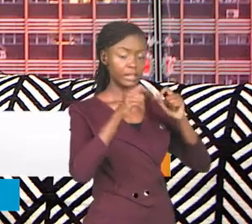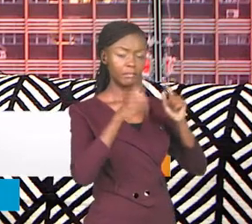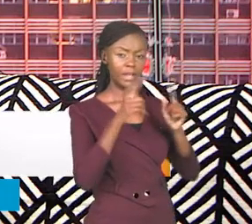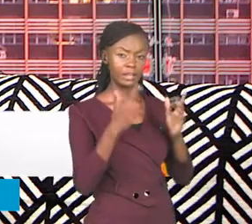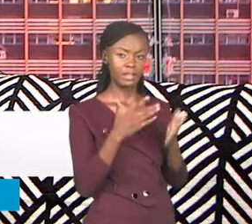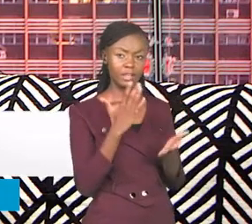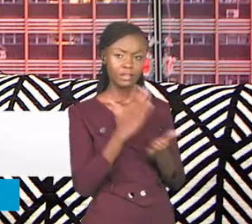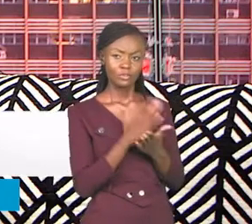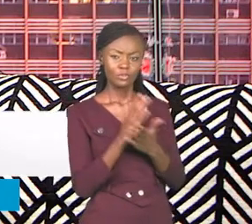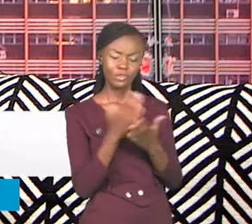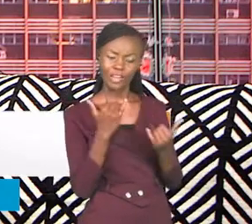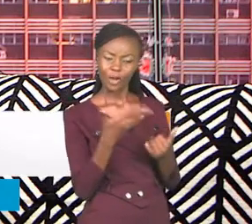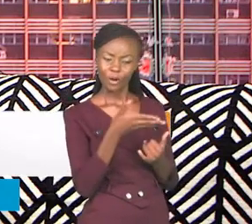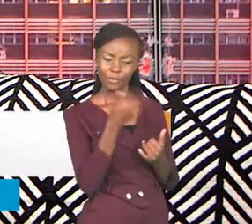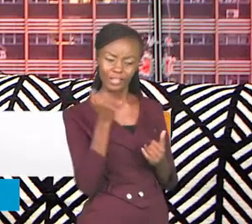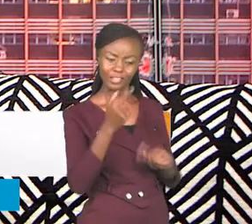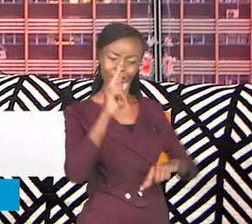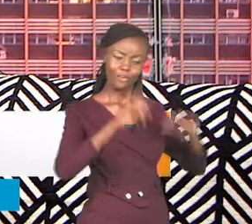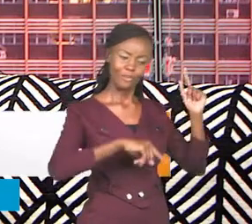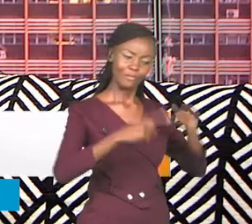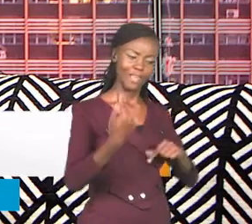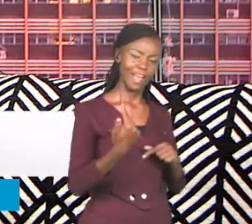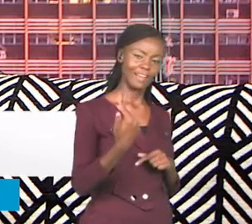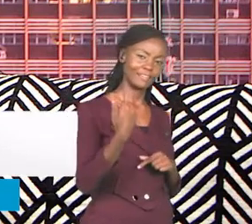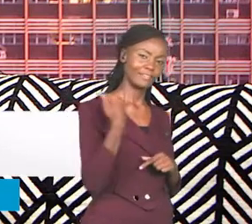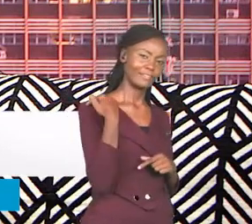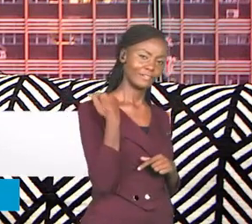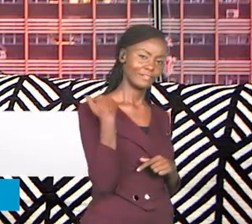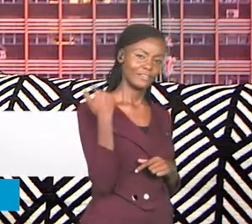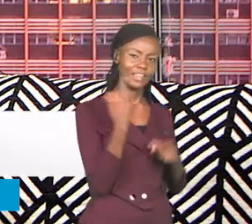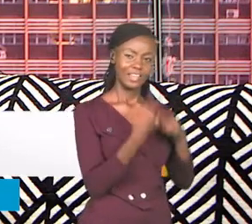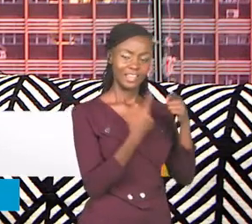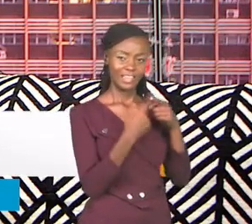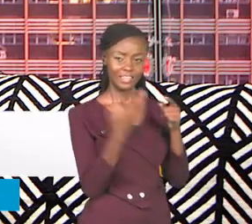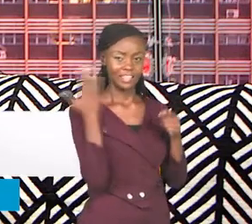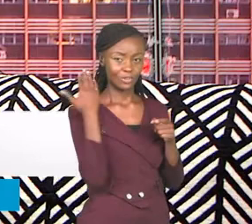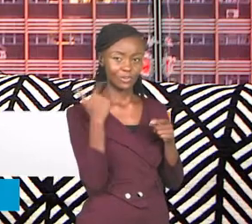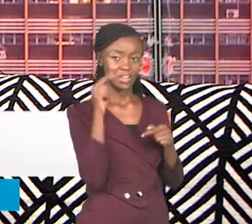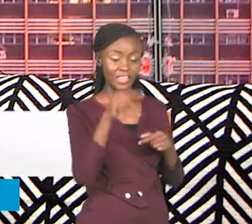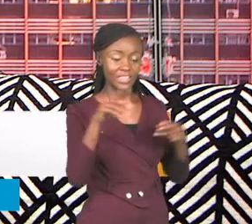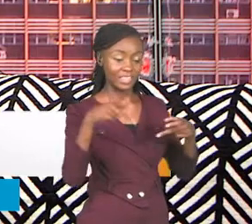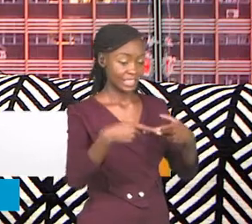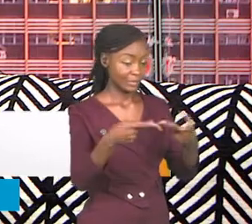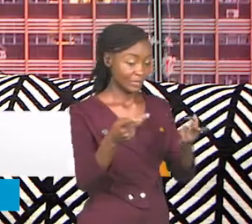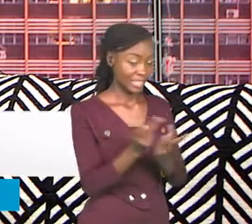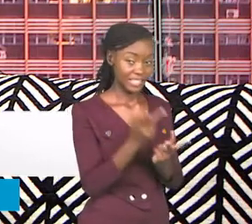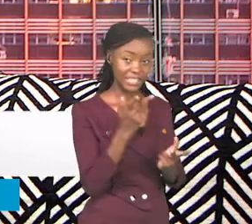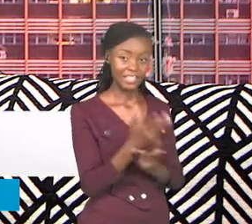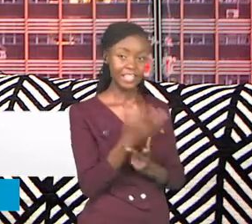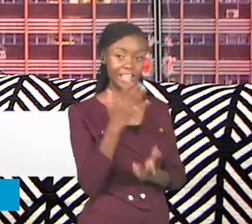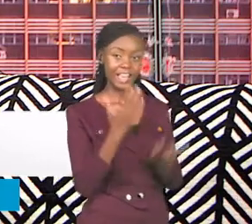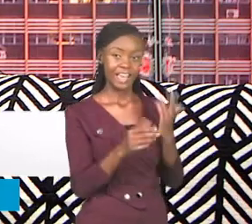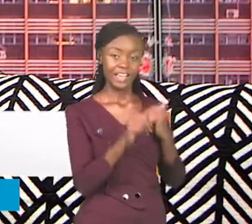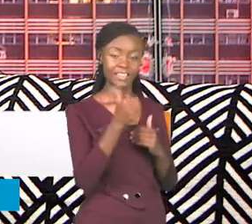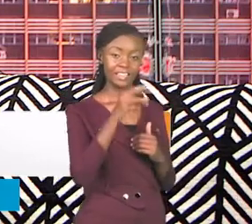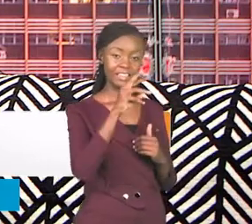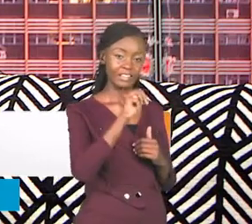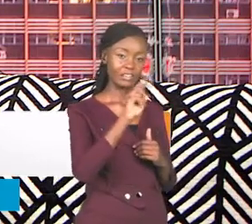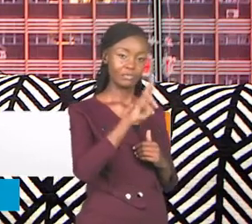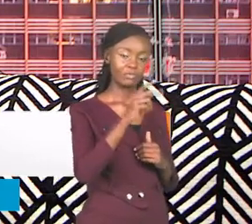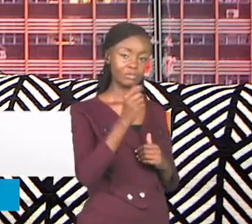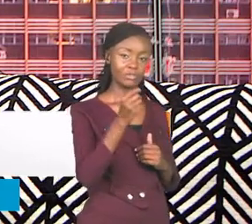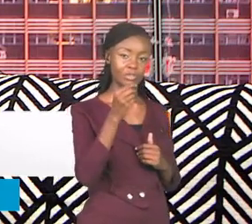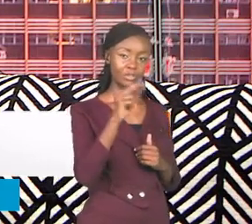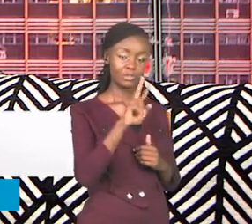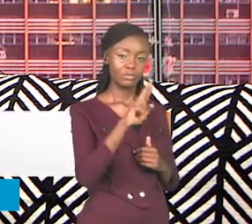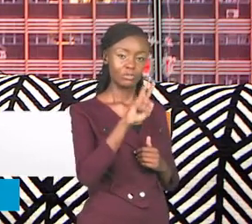now is a bit better compared to a few years ago. Okay. Some of those areas, the Mudhurwa ones.